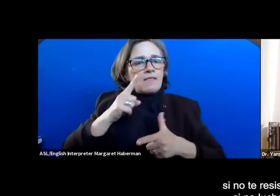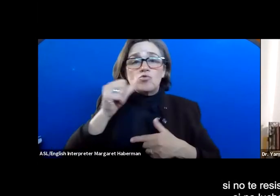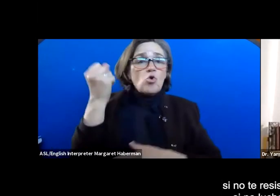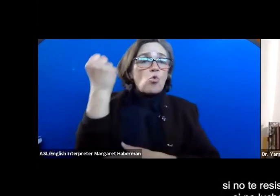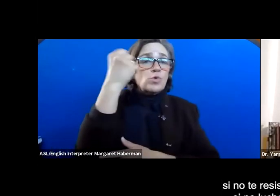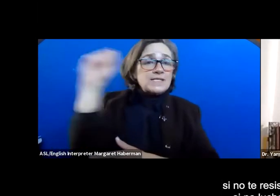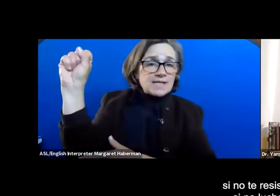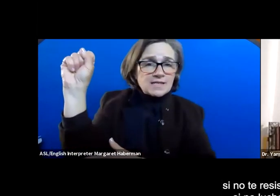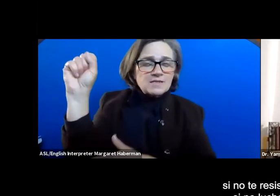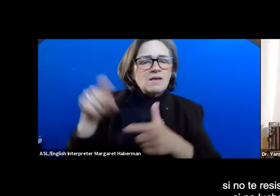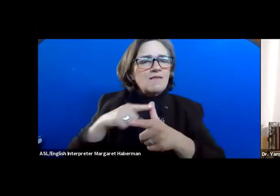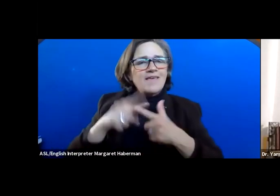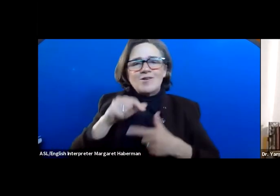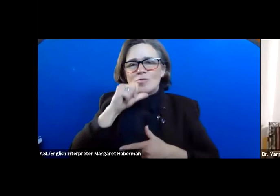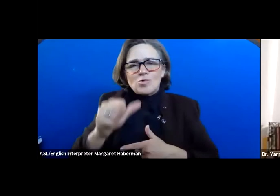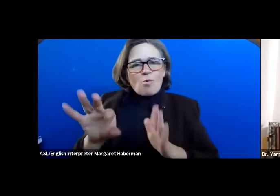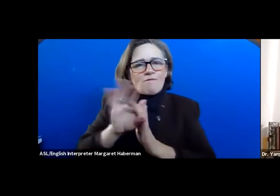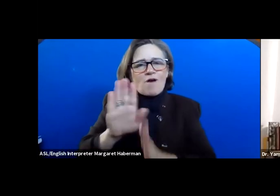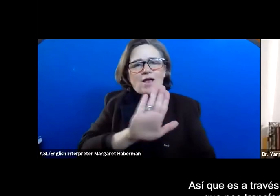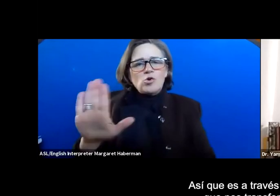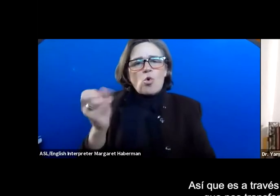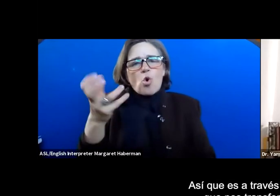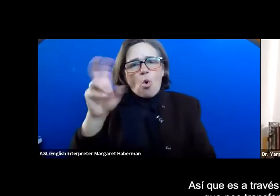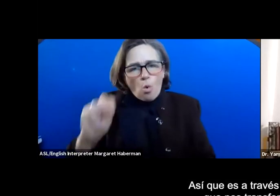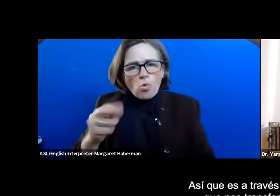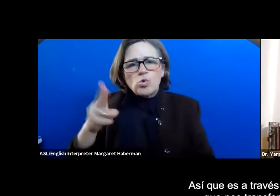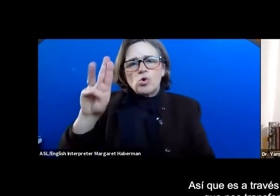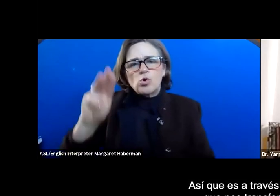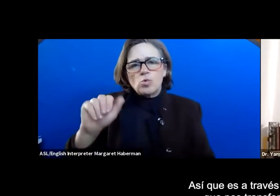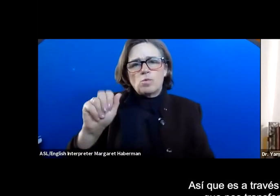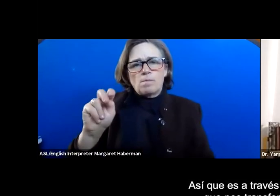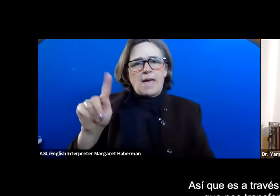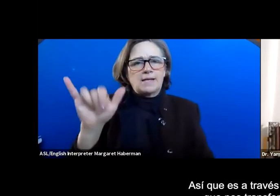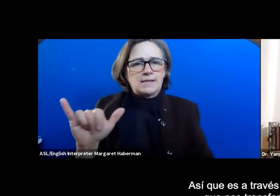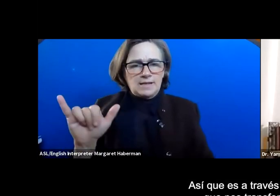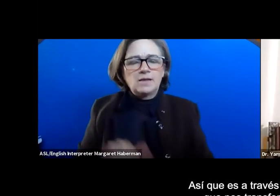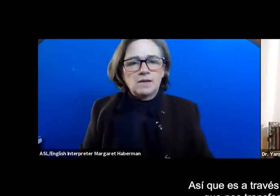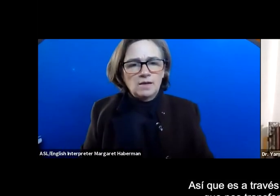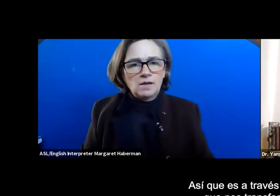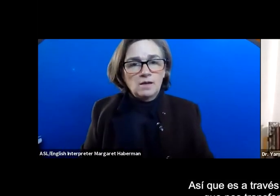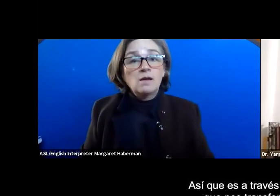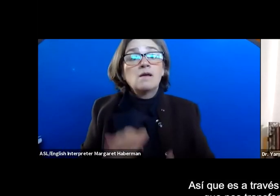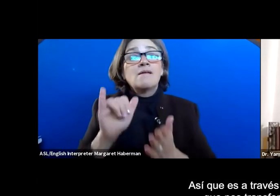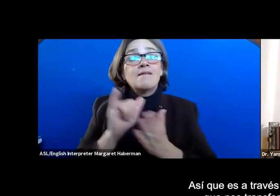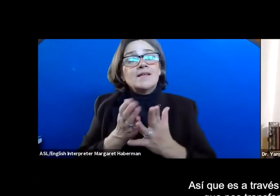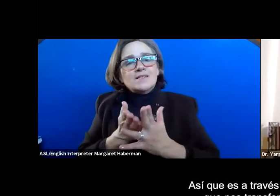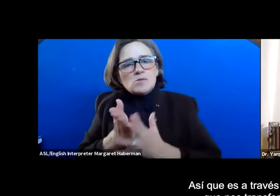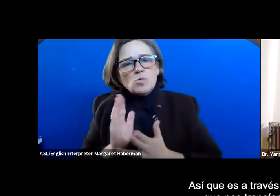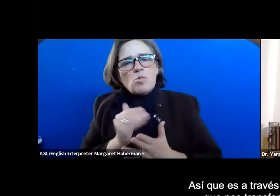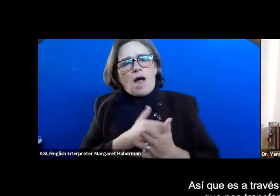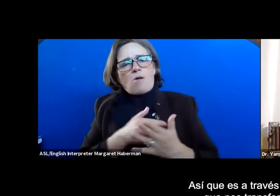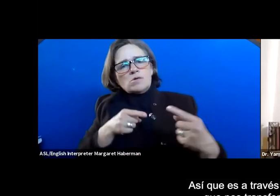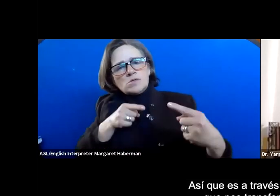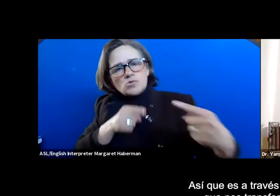if you don't struggle. So it is through struggle that we